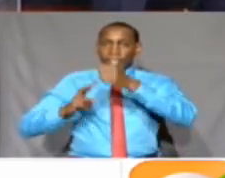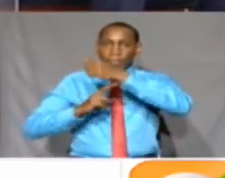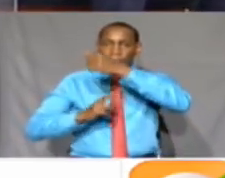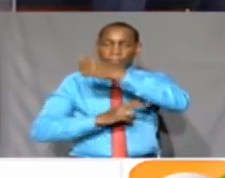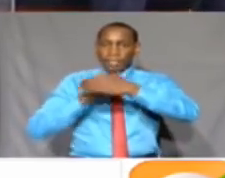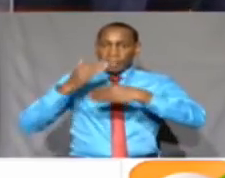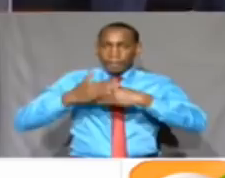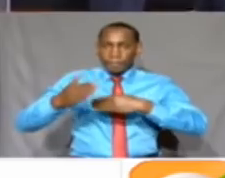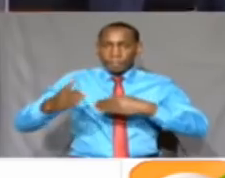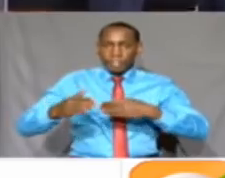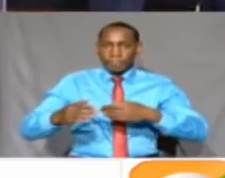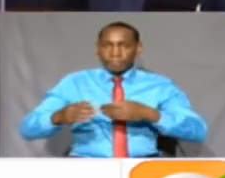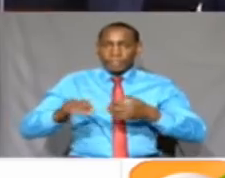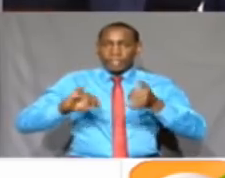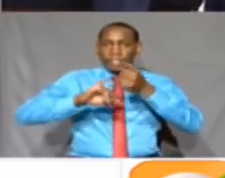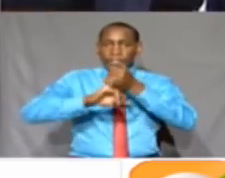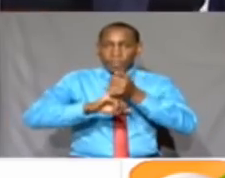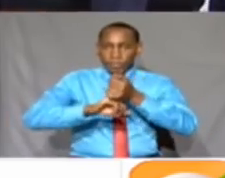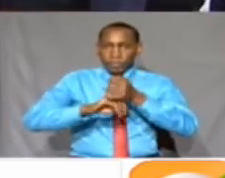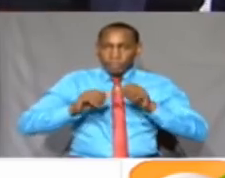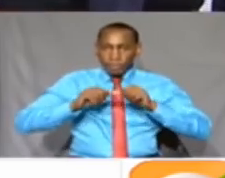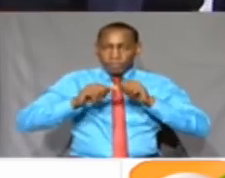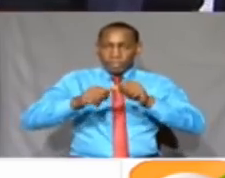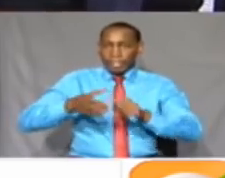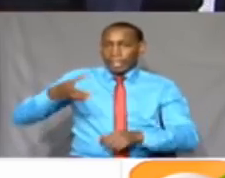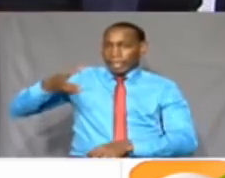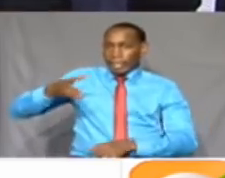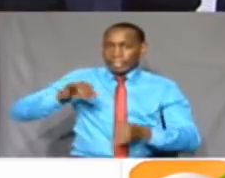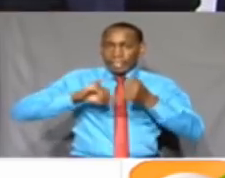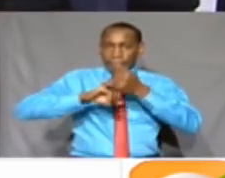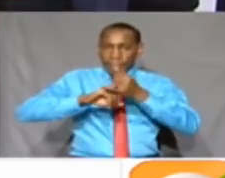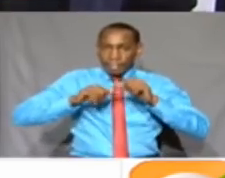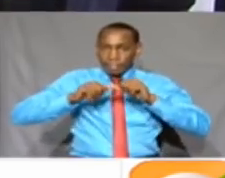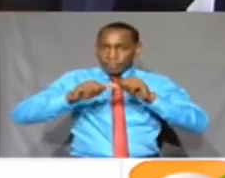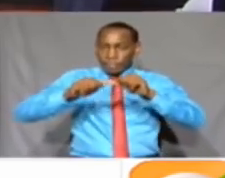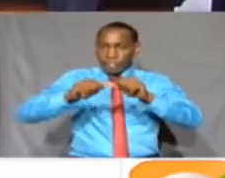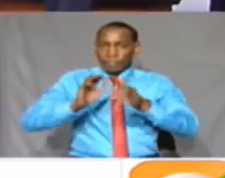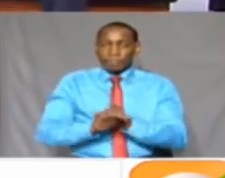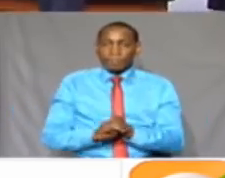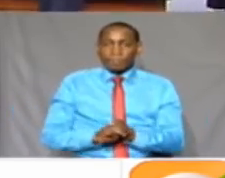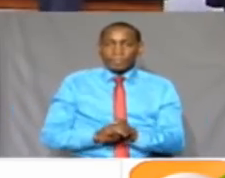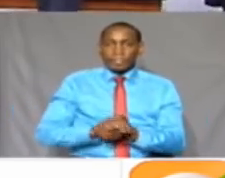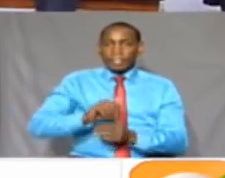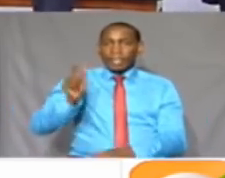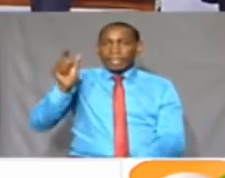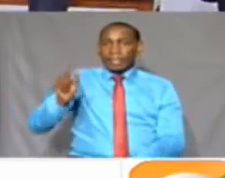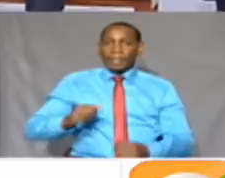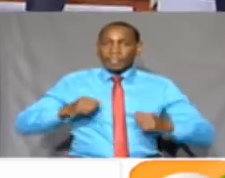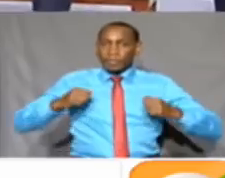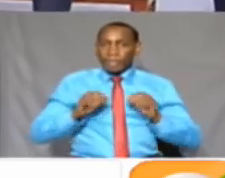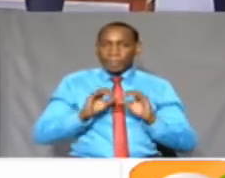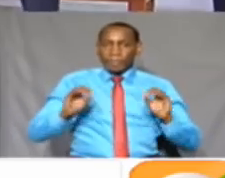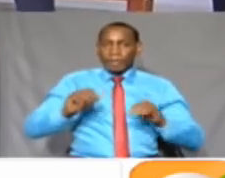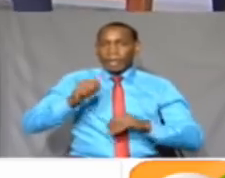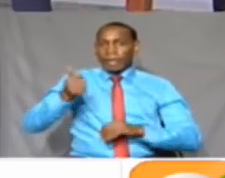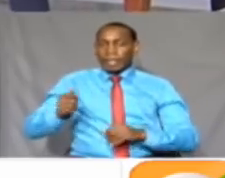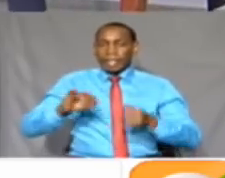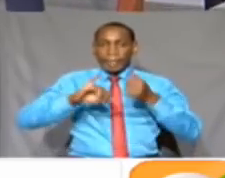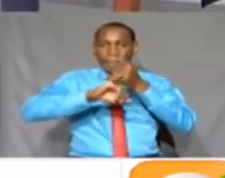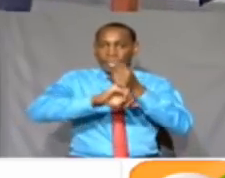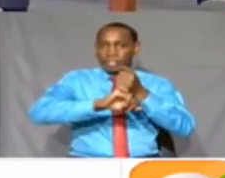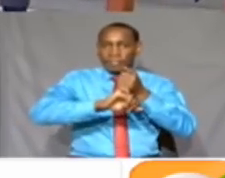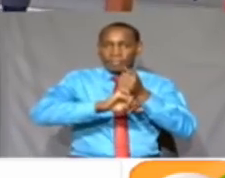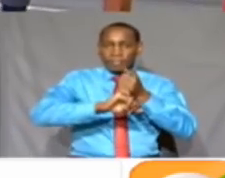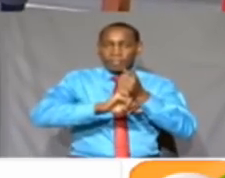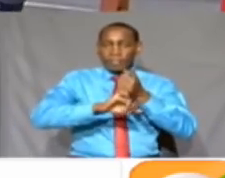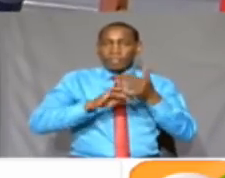this marriage last? Yes. The handshake marriage? Yes. And listen, there's someone who's not very happy in the other marriage, yeah? Yes.